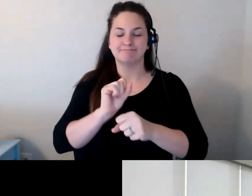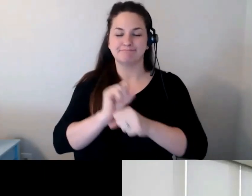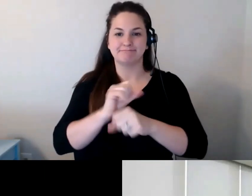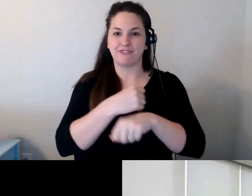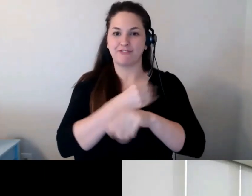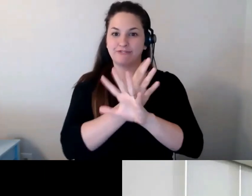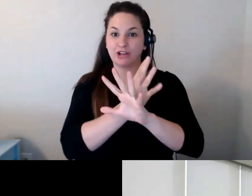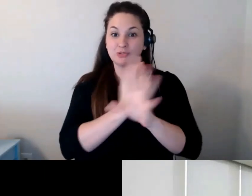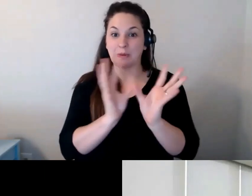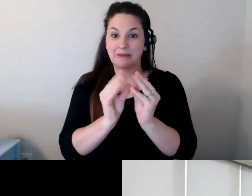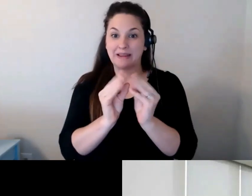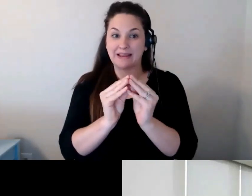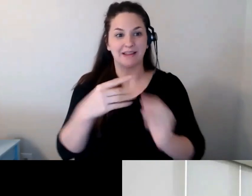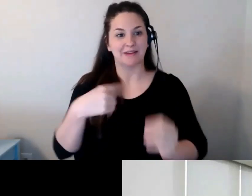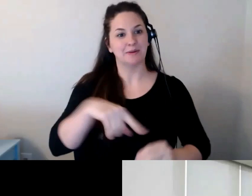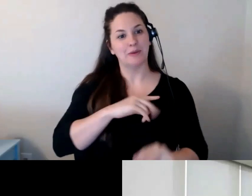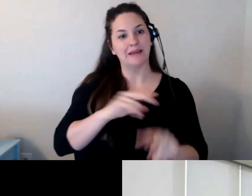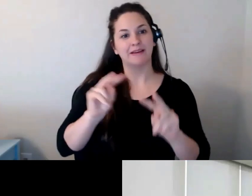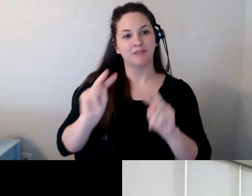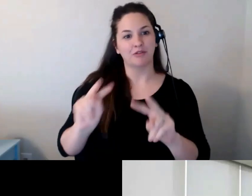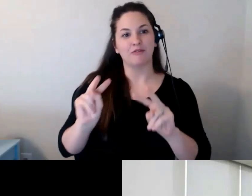look forward to